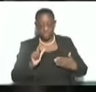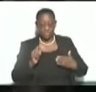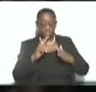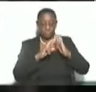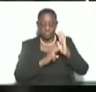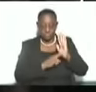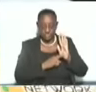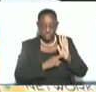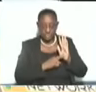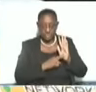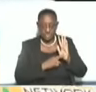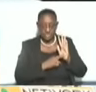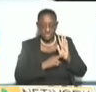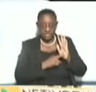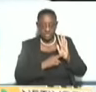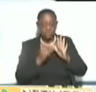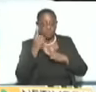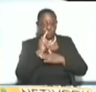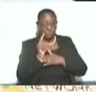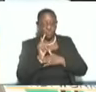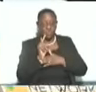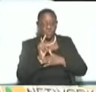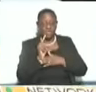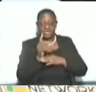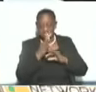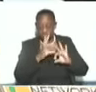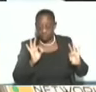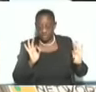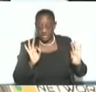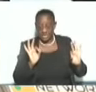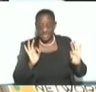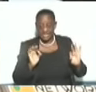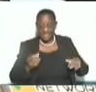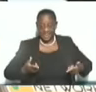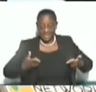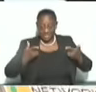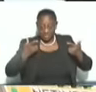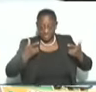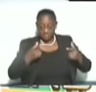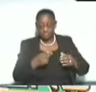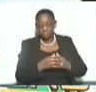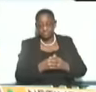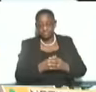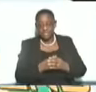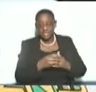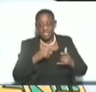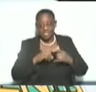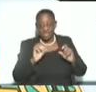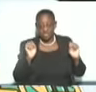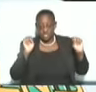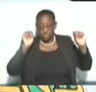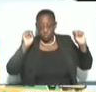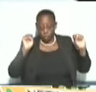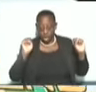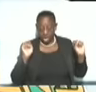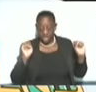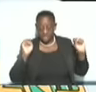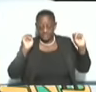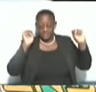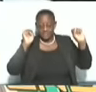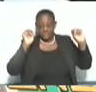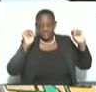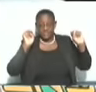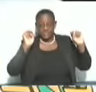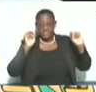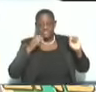Federation for the three lifts, bench press, deadlift, and squat. Mm-hmm. So for the squat, for example, you want to make sure that the quads